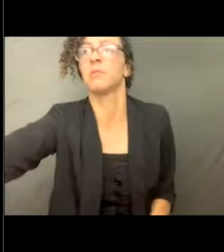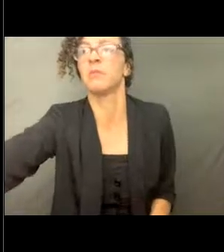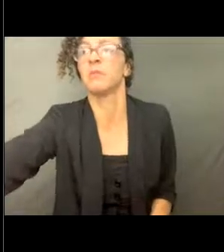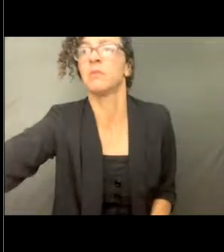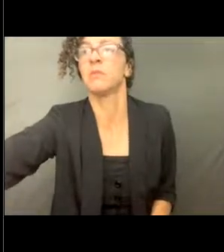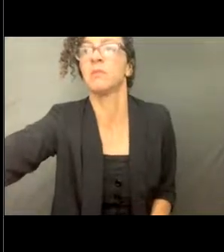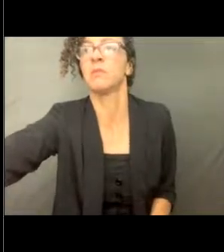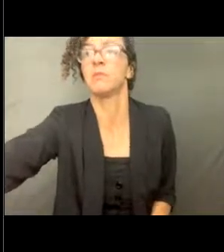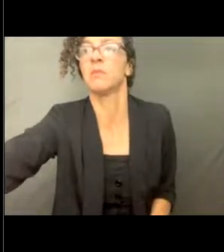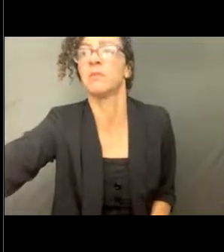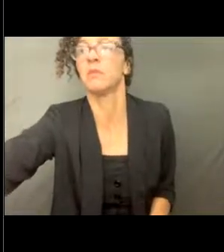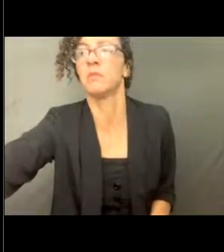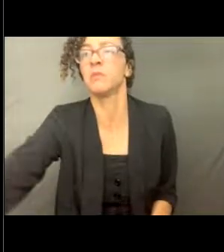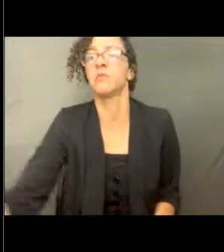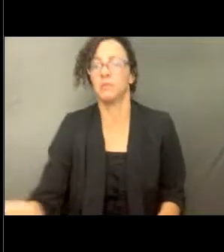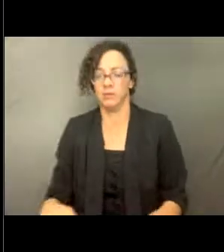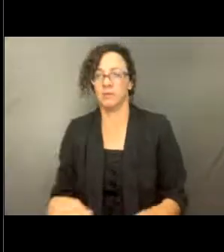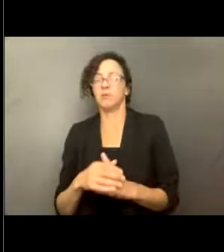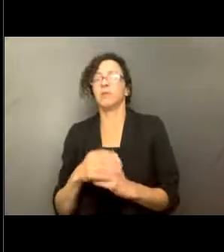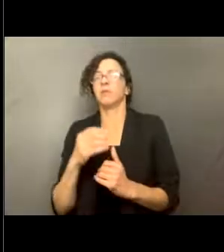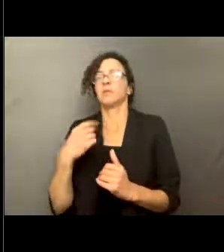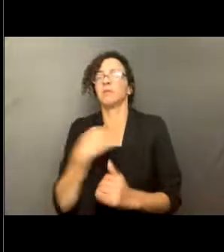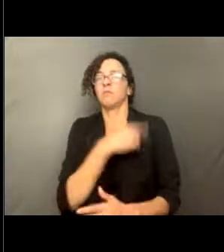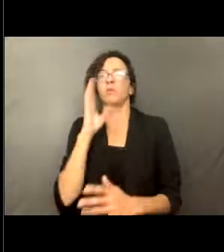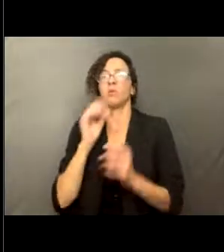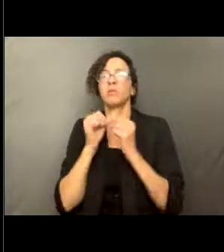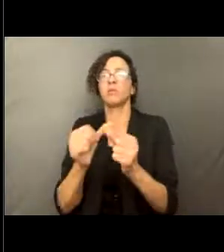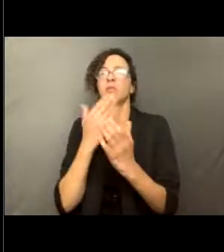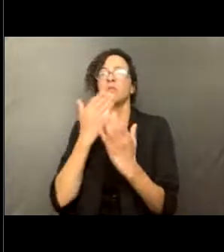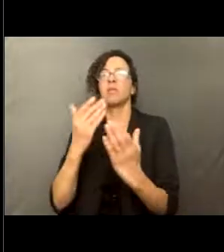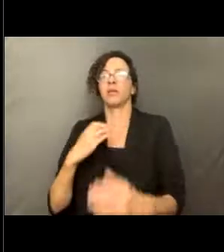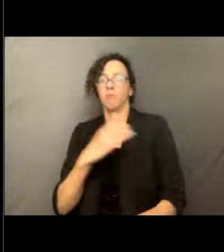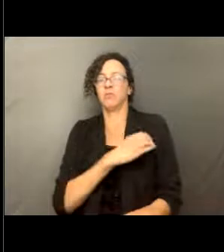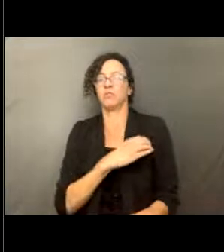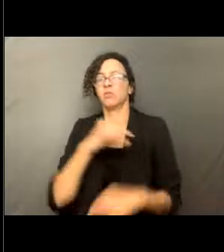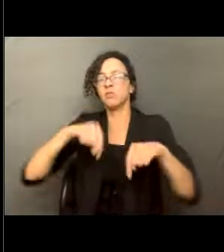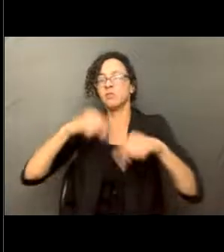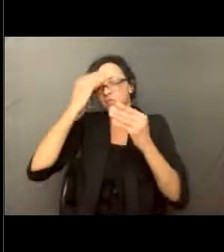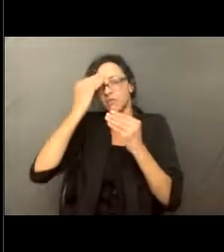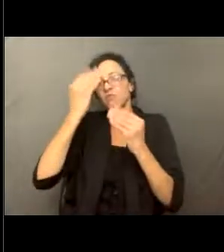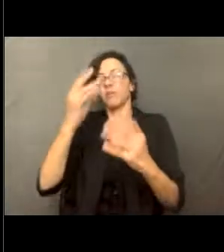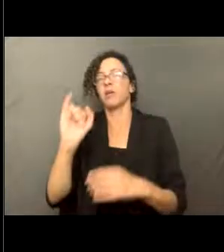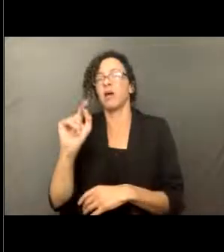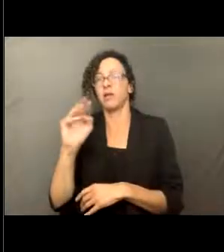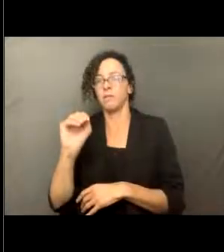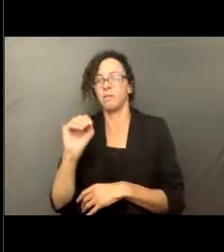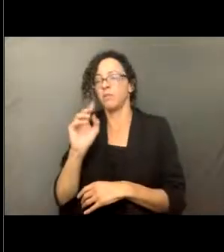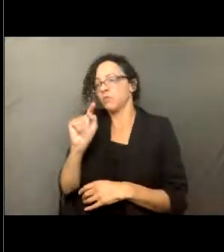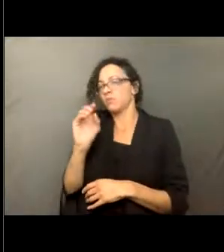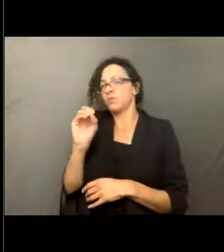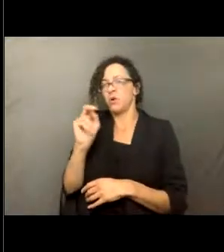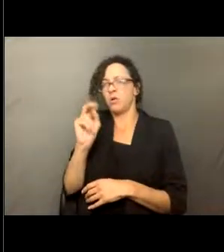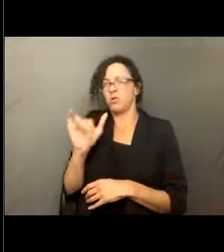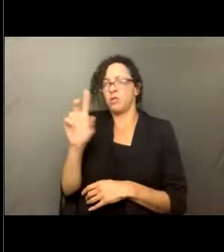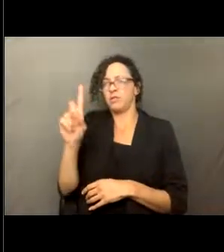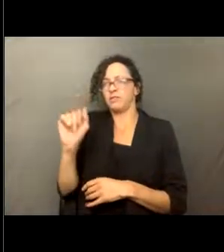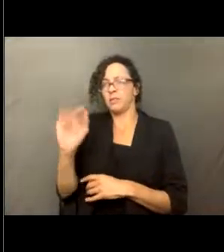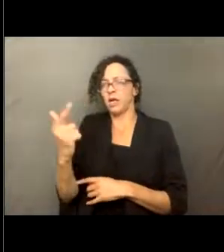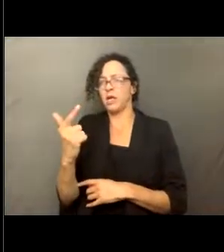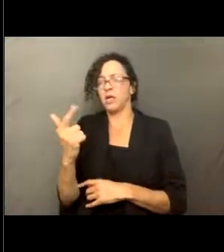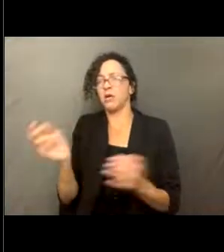Thanks, Commissioners. Tab 15 is an informational item. Tony Dang, Deputy for the Office of Sustainability at Caltrans, will